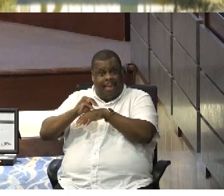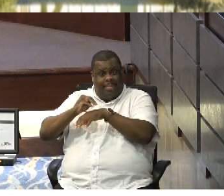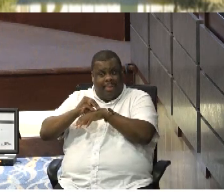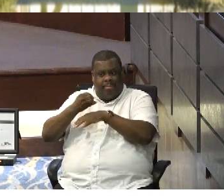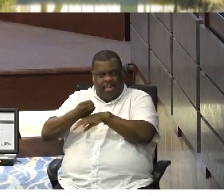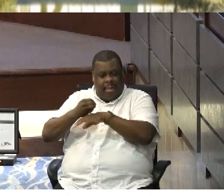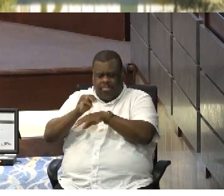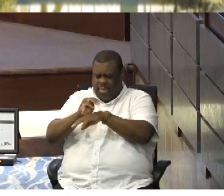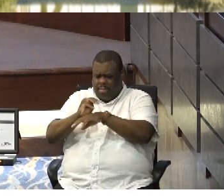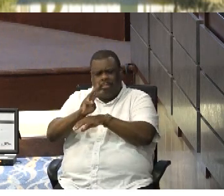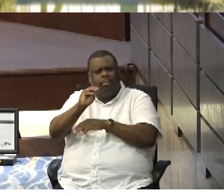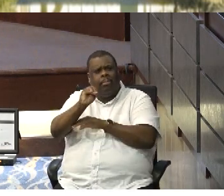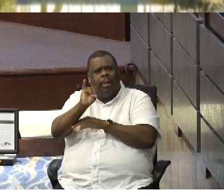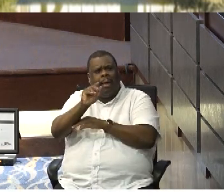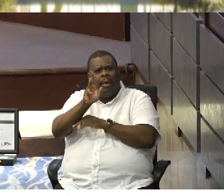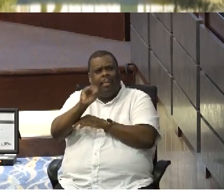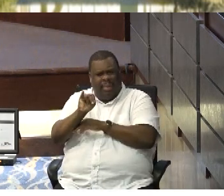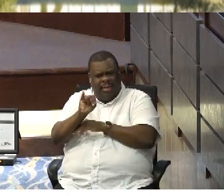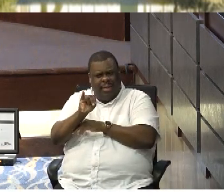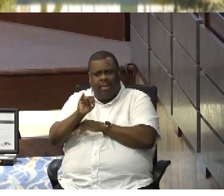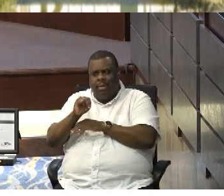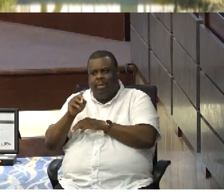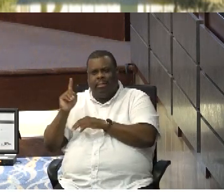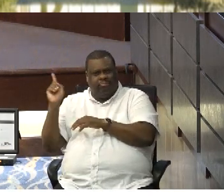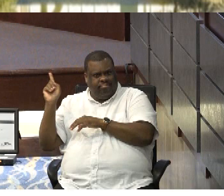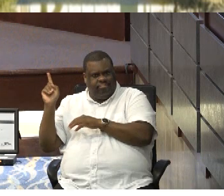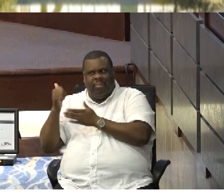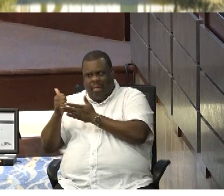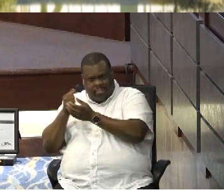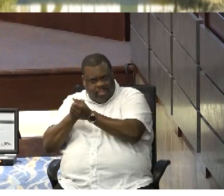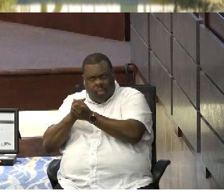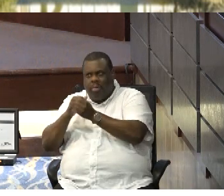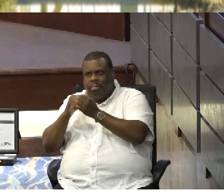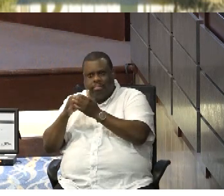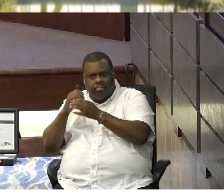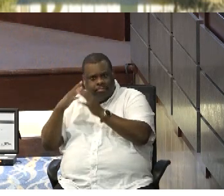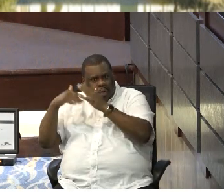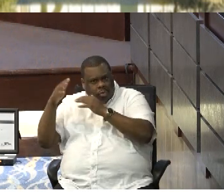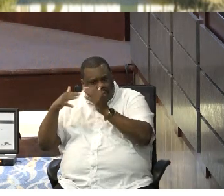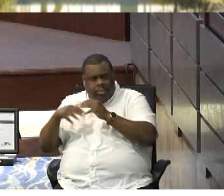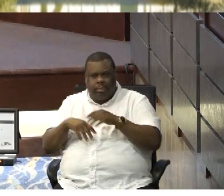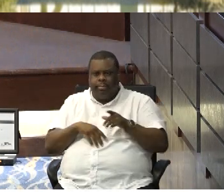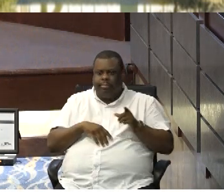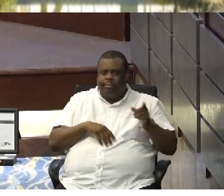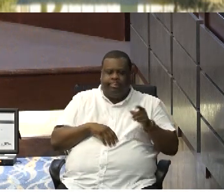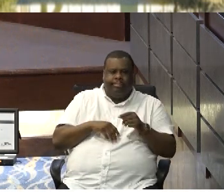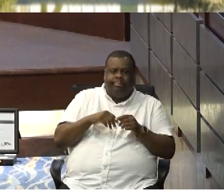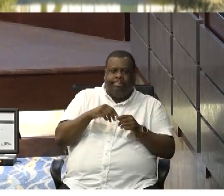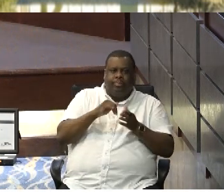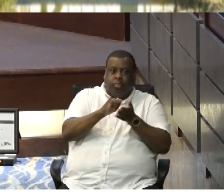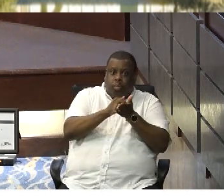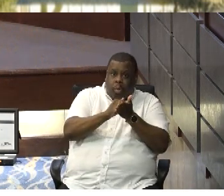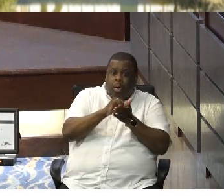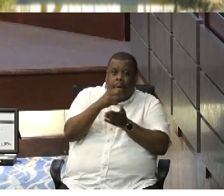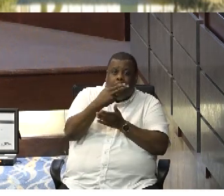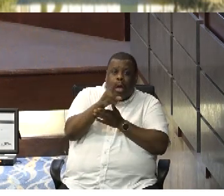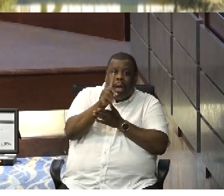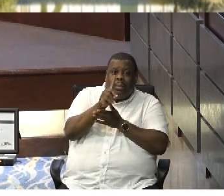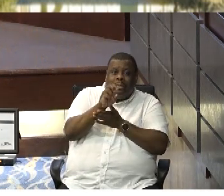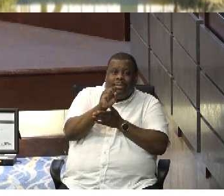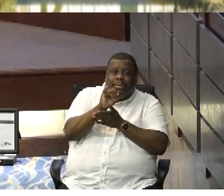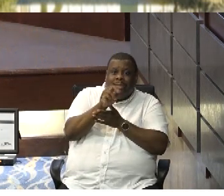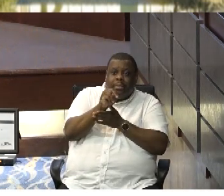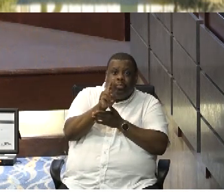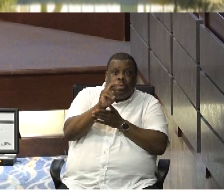Marina Abramovich Institute in Hudson, New York, which I think is currently in design. So Jason has been working